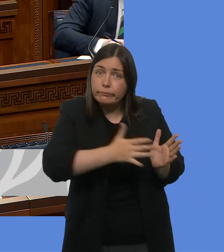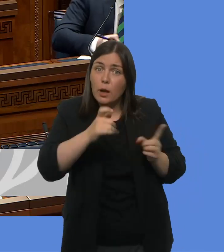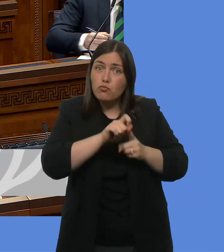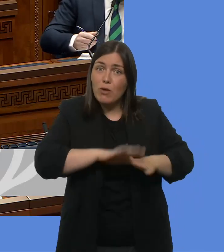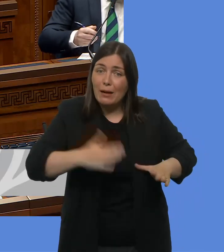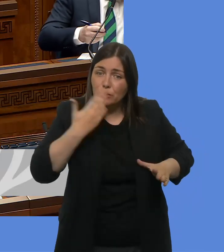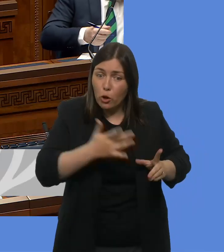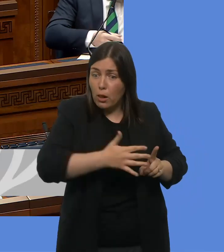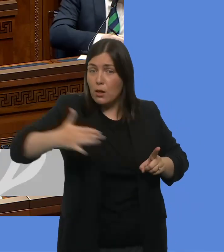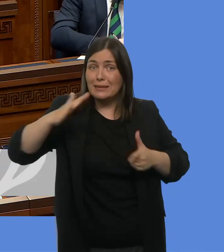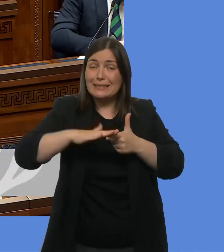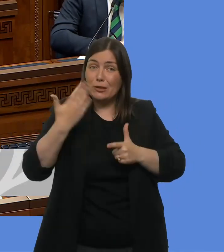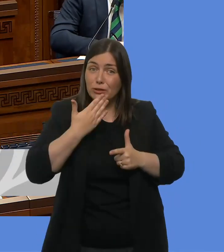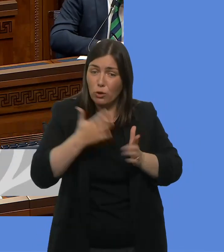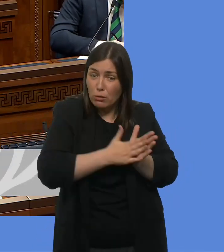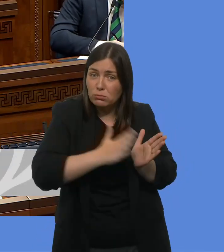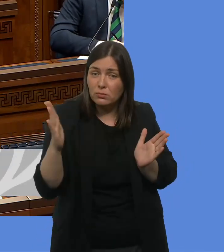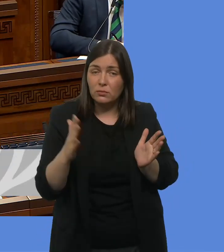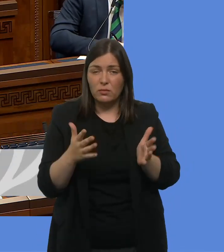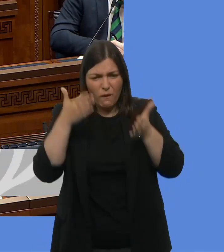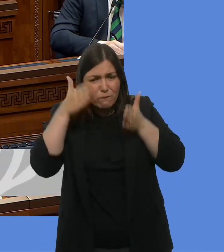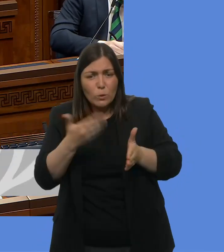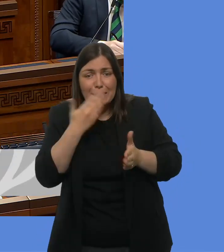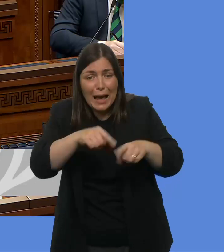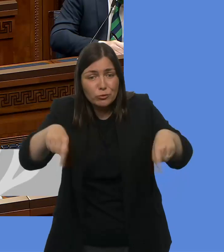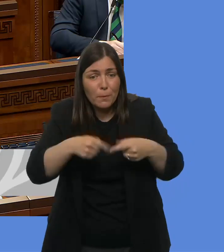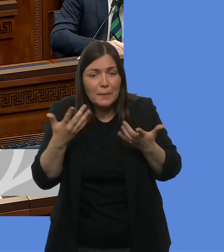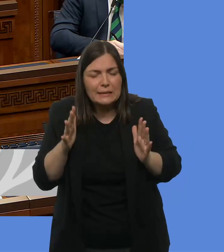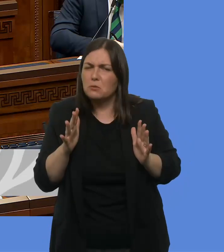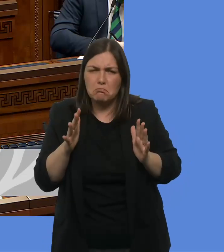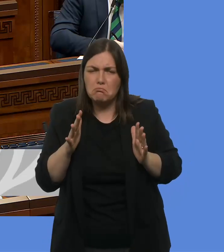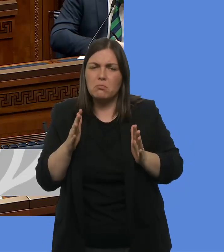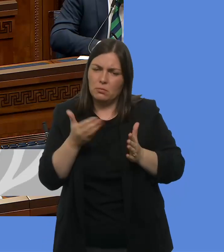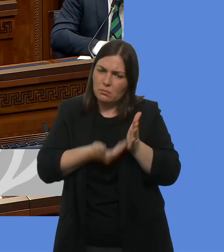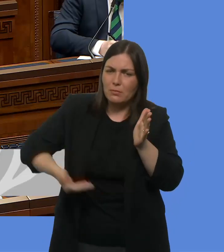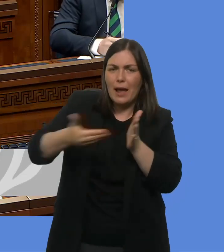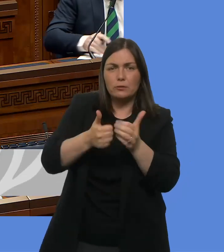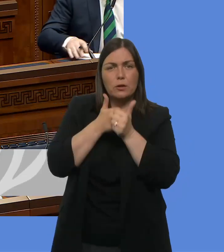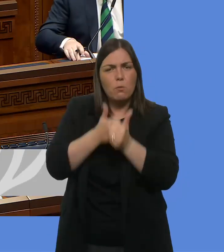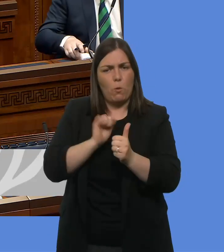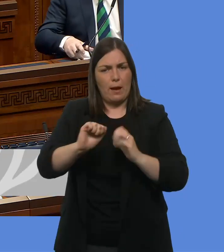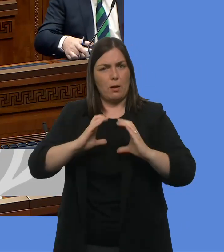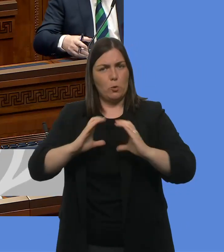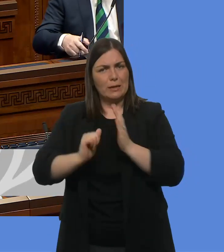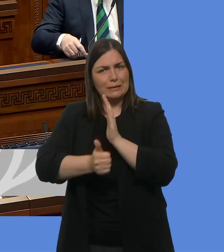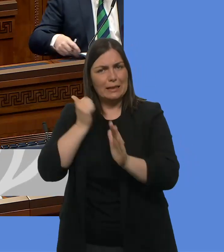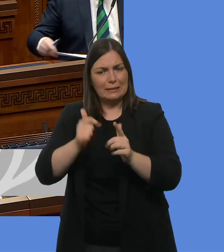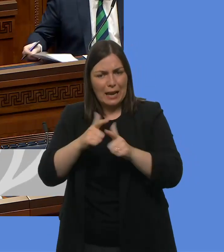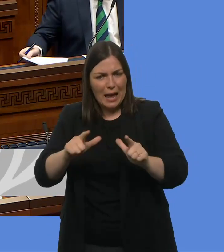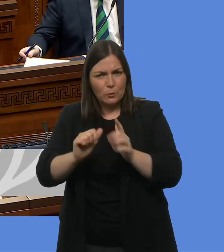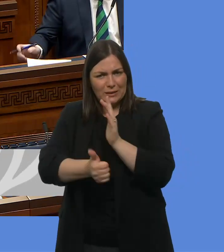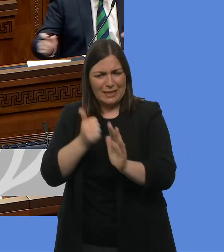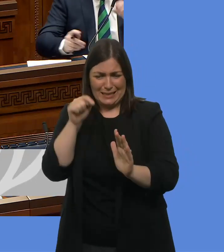extends beyond the classroom, ensuring that deaf children develop strong communication and language skills that would be essential for academic